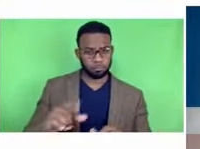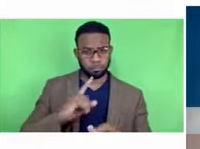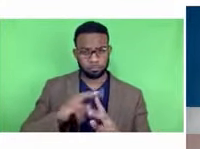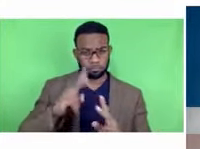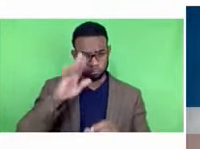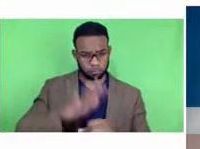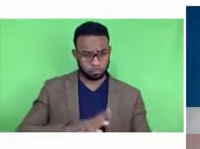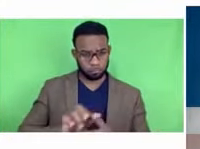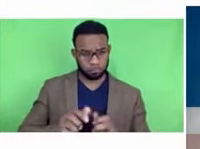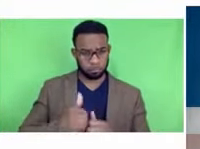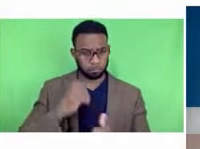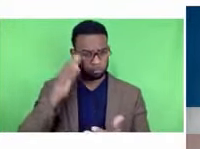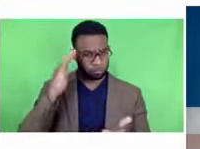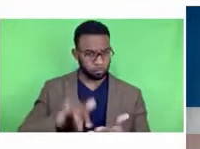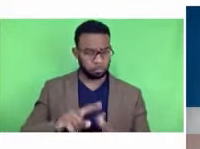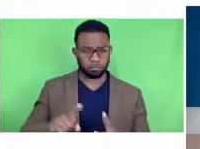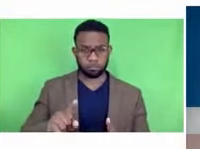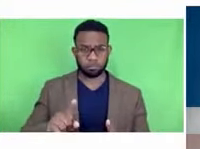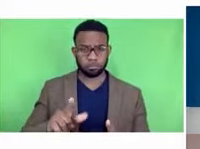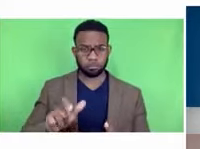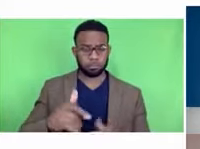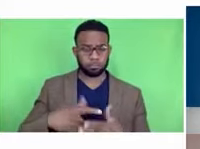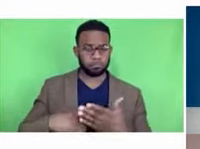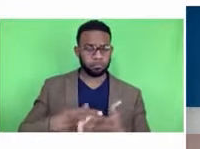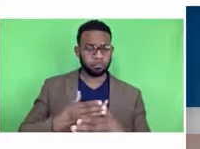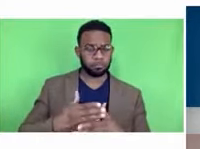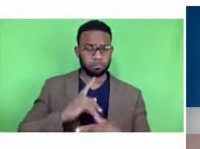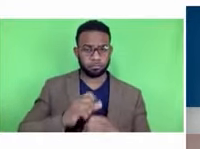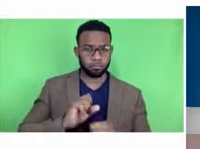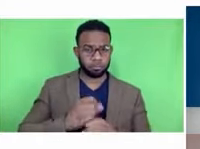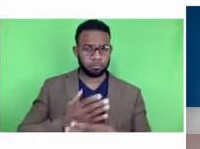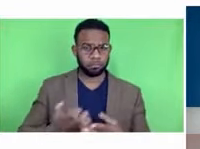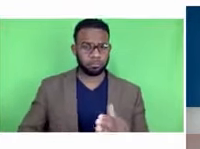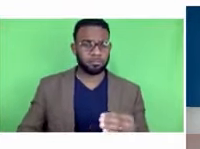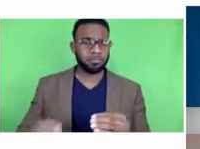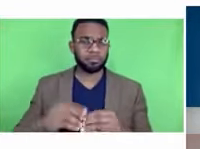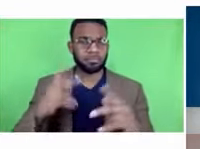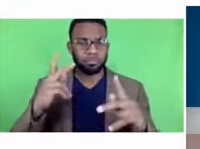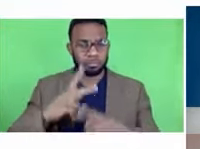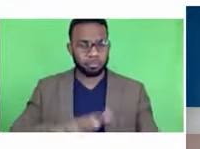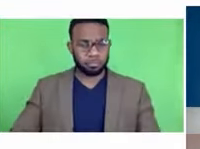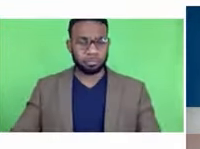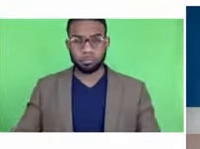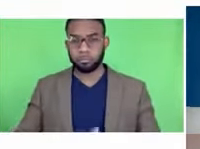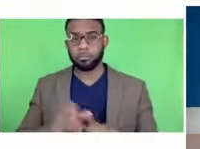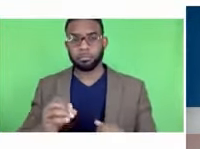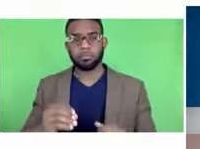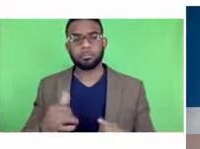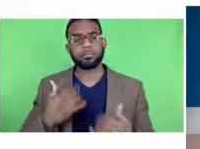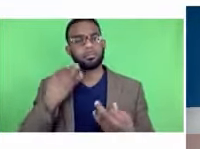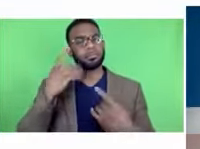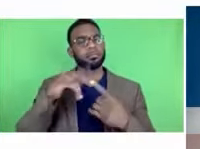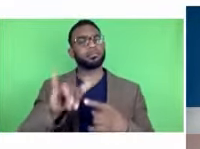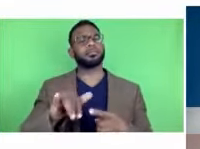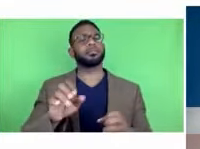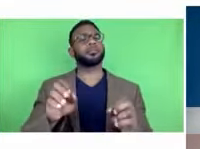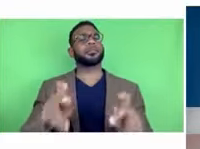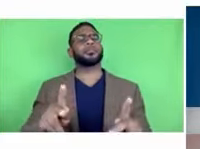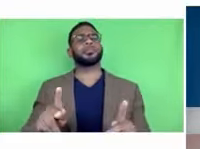we all know that, but having to disclose really can make things even more stressful. So, but let's think about this. The opportunity